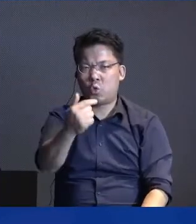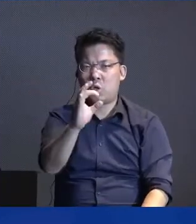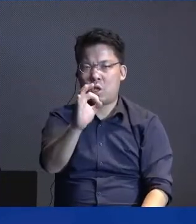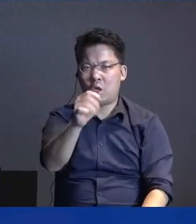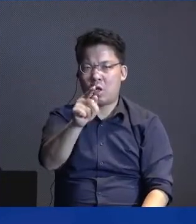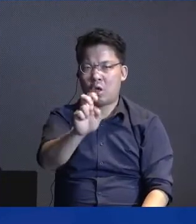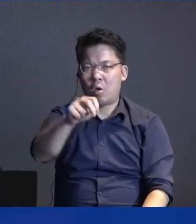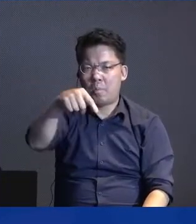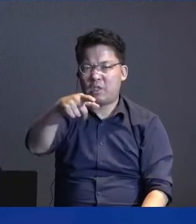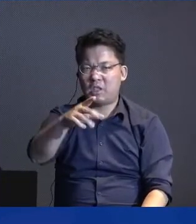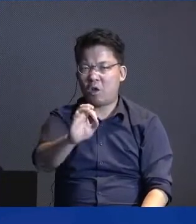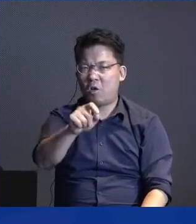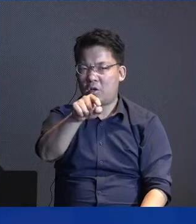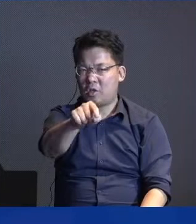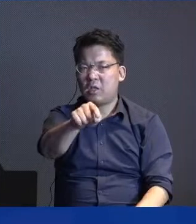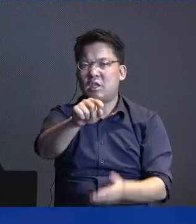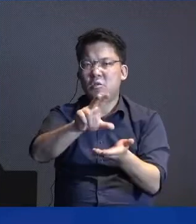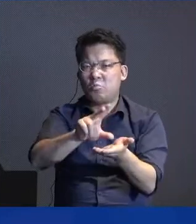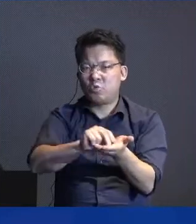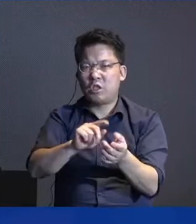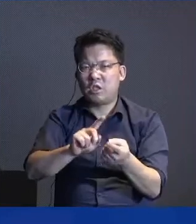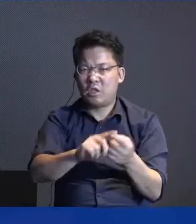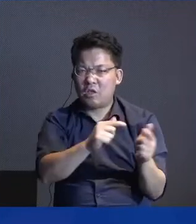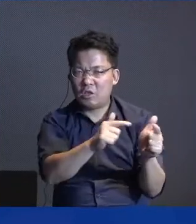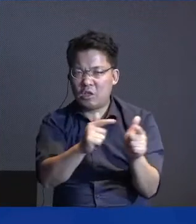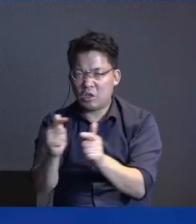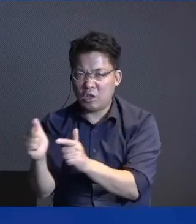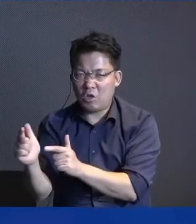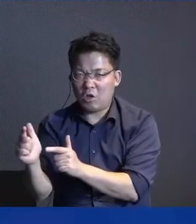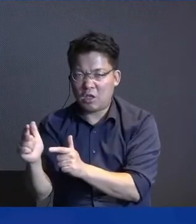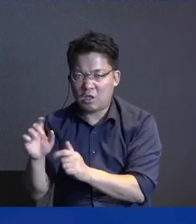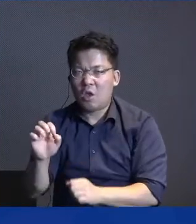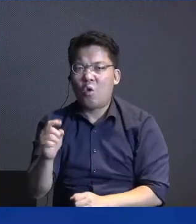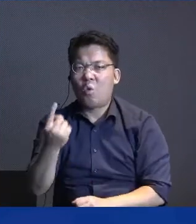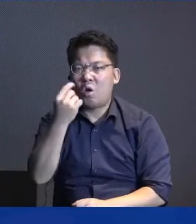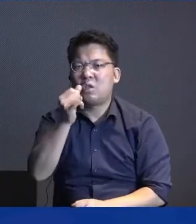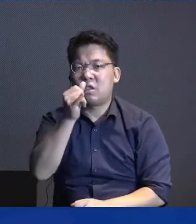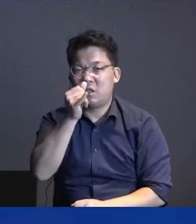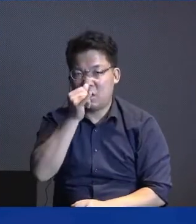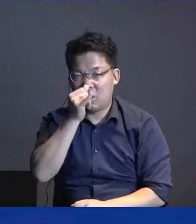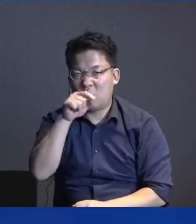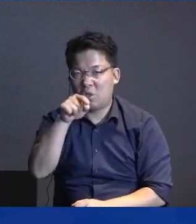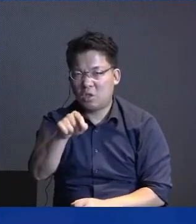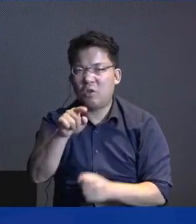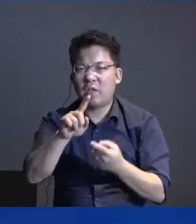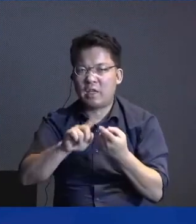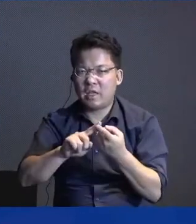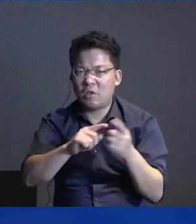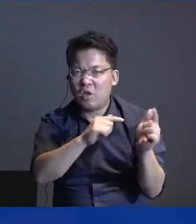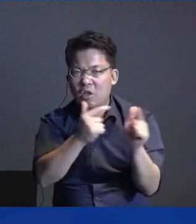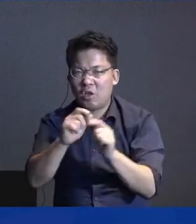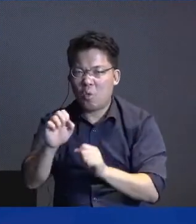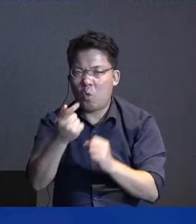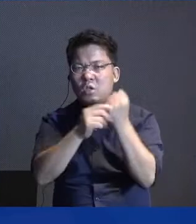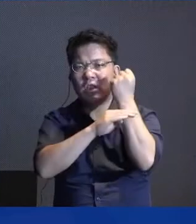ways. And whenever I do discuss about this in any of the conferences or